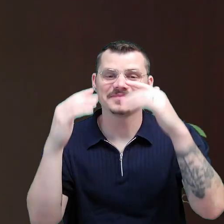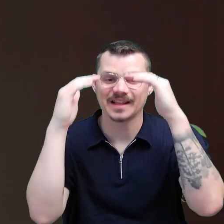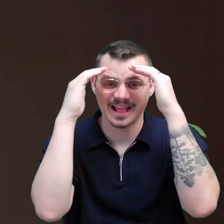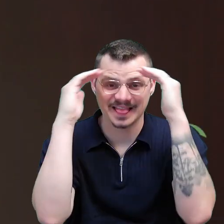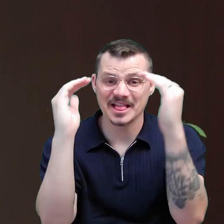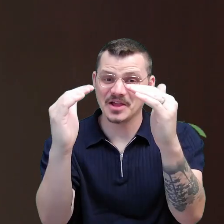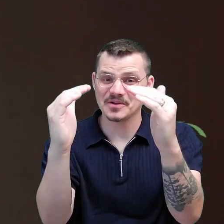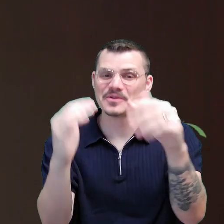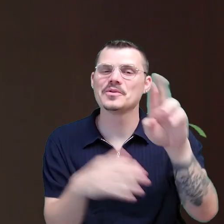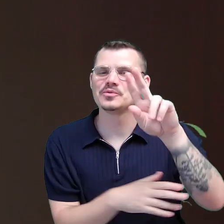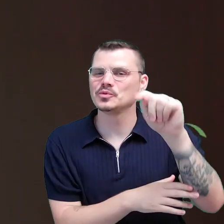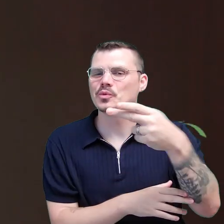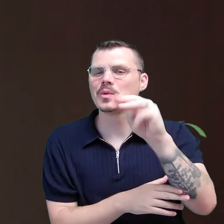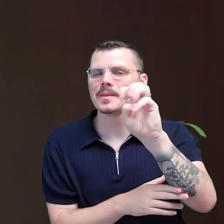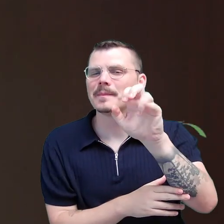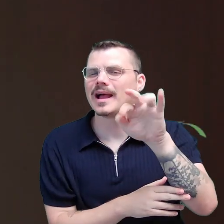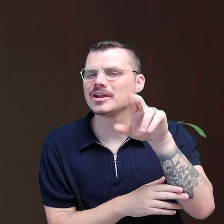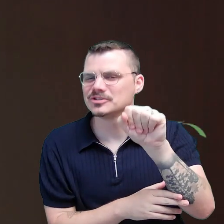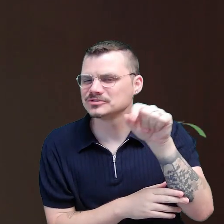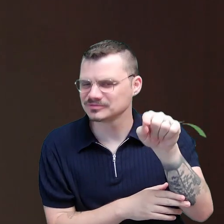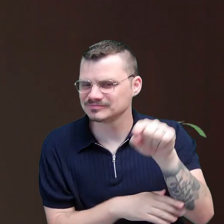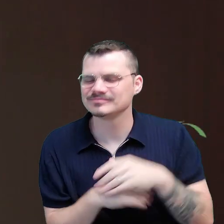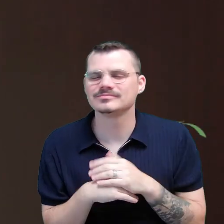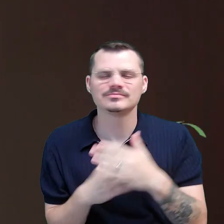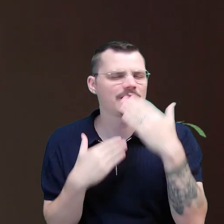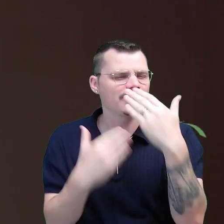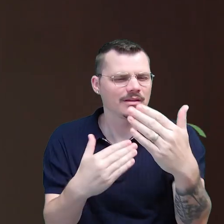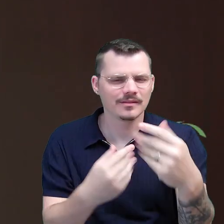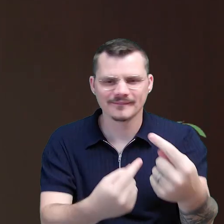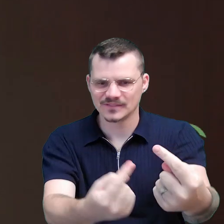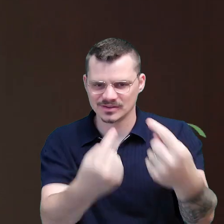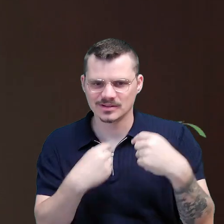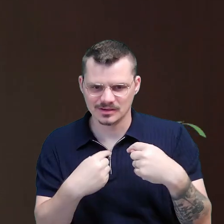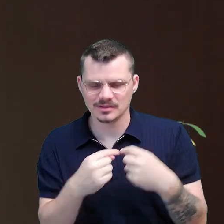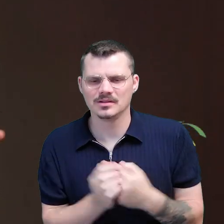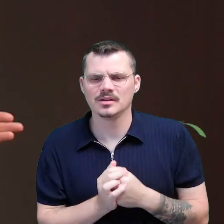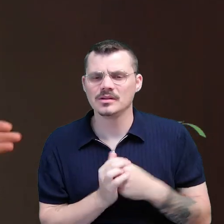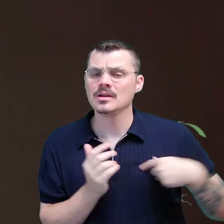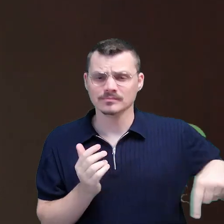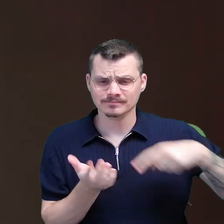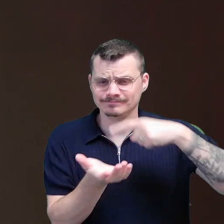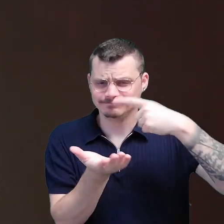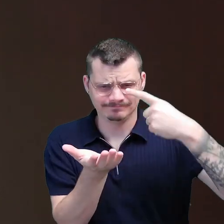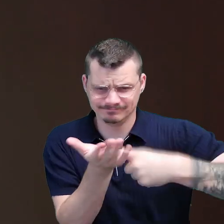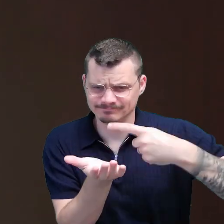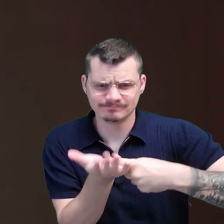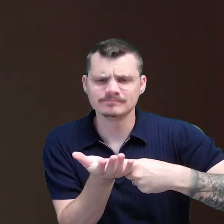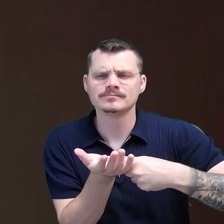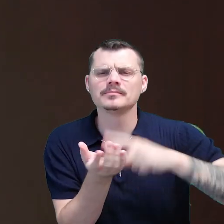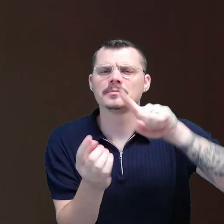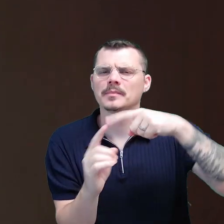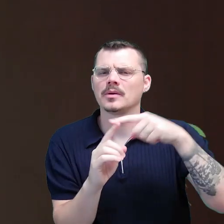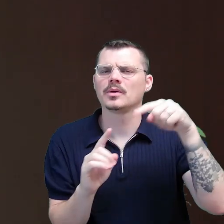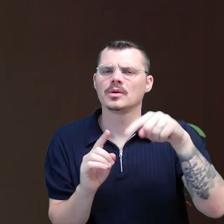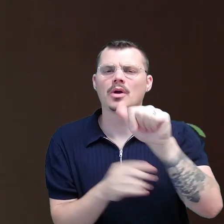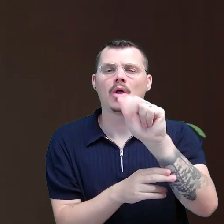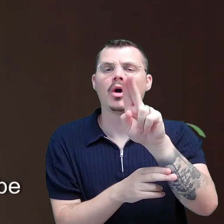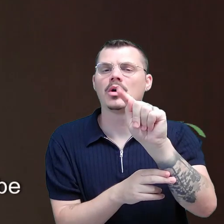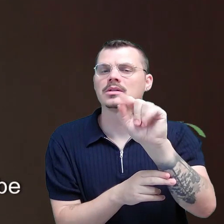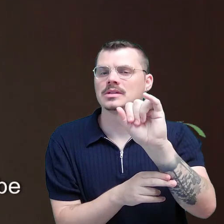Hello, Ruth Myers here. Thank you for attending. Our next discussion here will be about people with